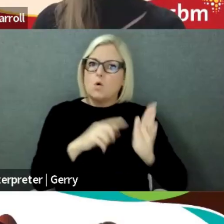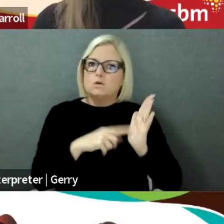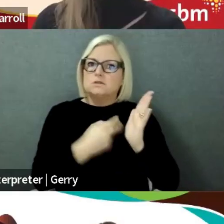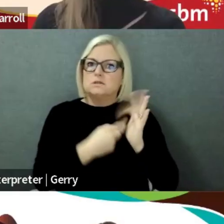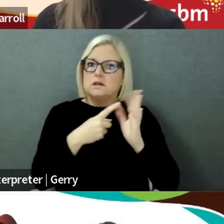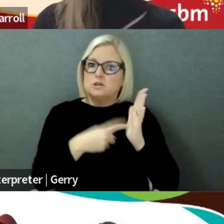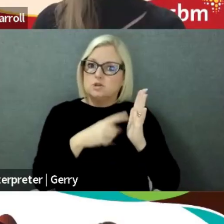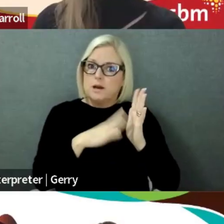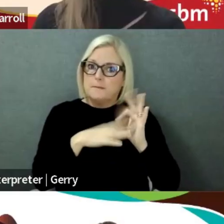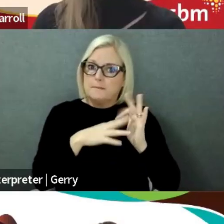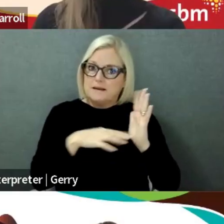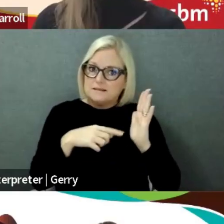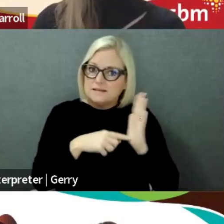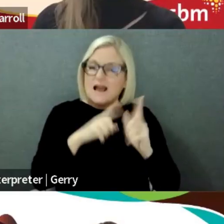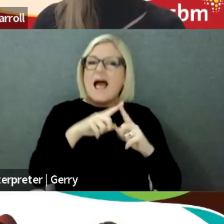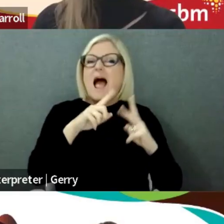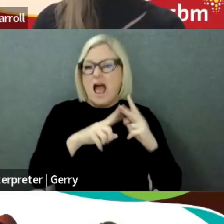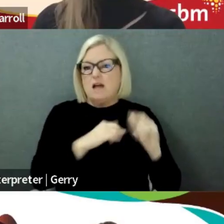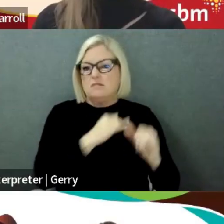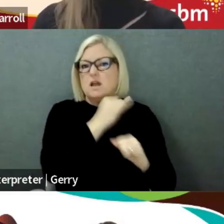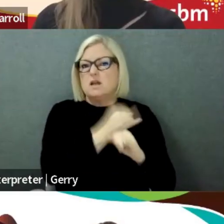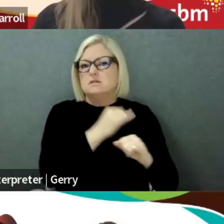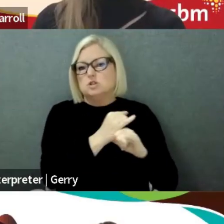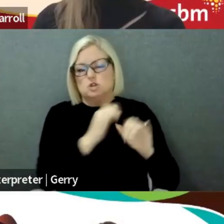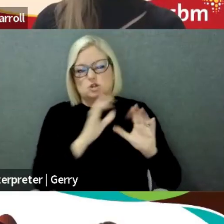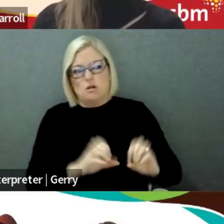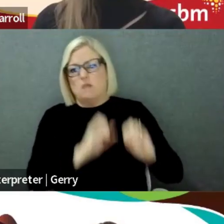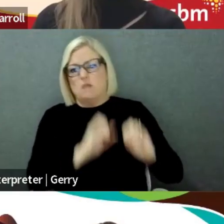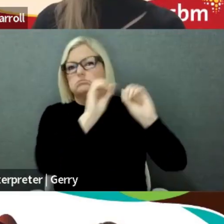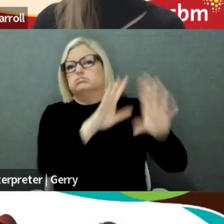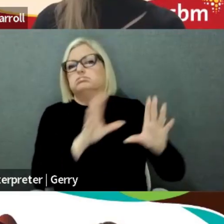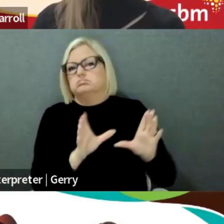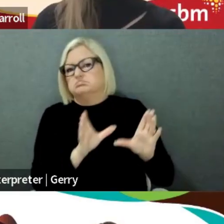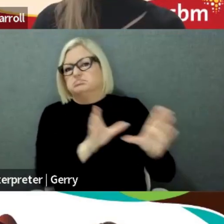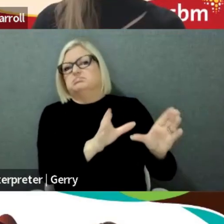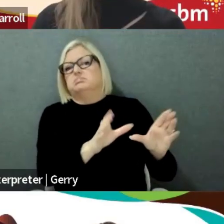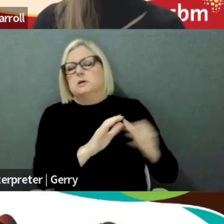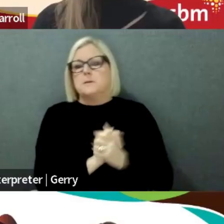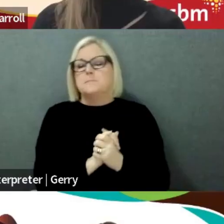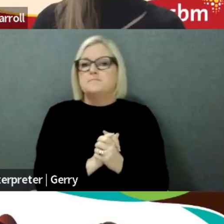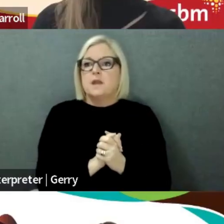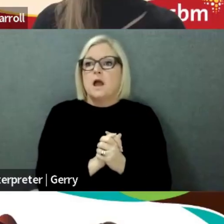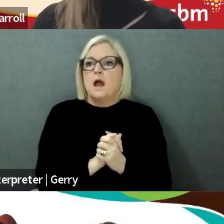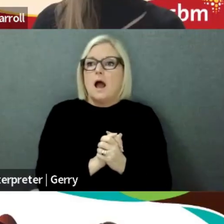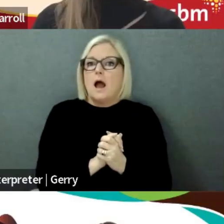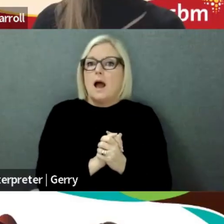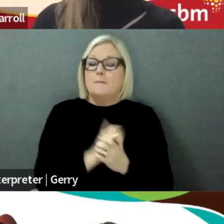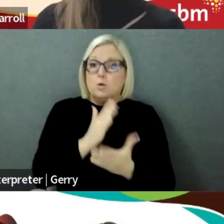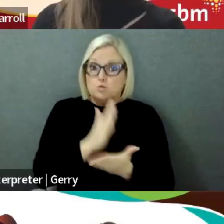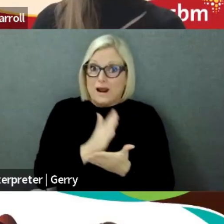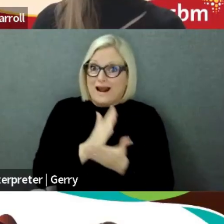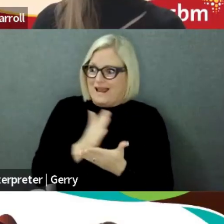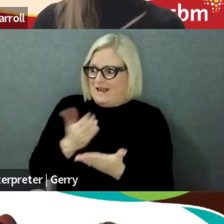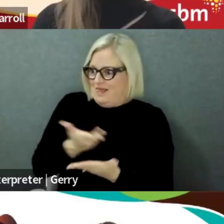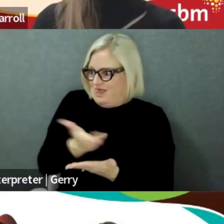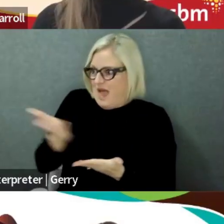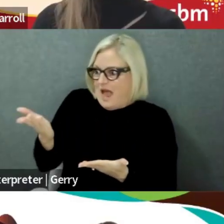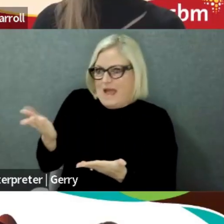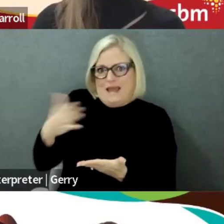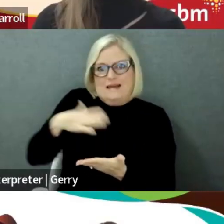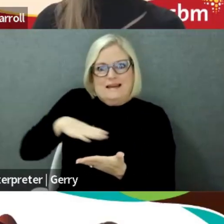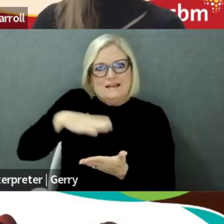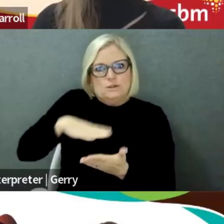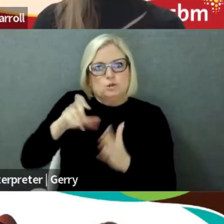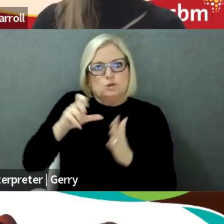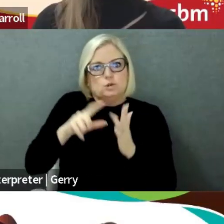Institutionalization. and decisions to be made for people with psychosocial disability without their free and informed consent.